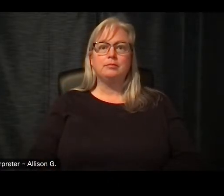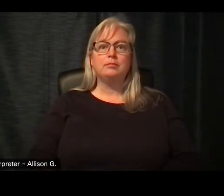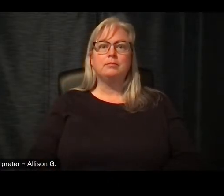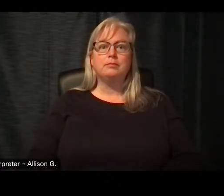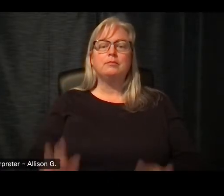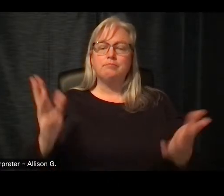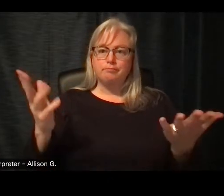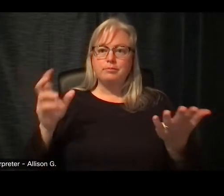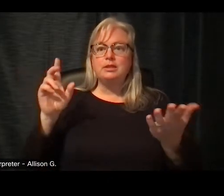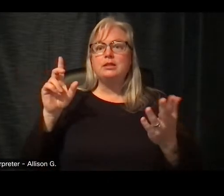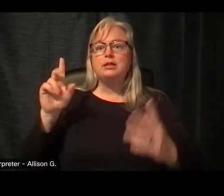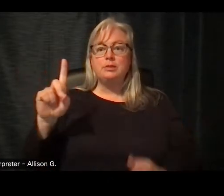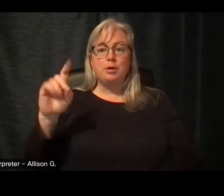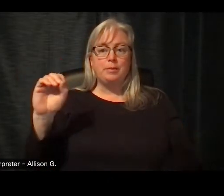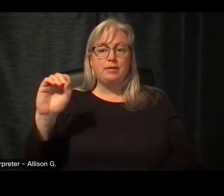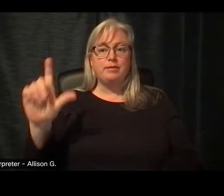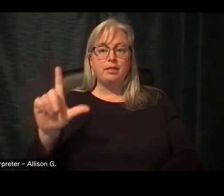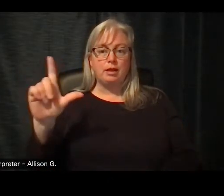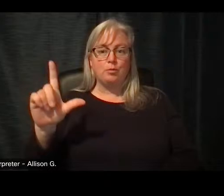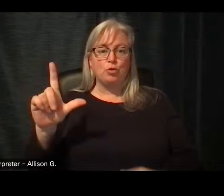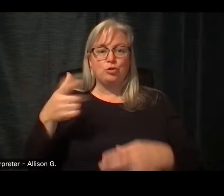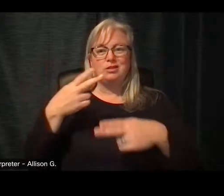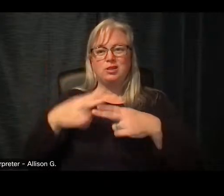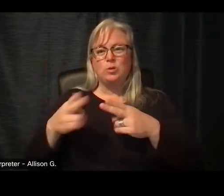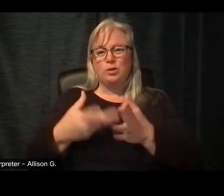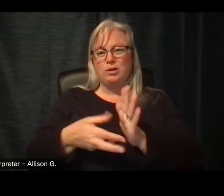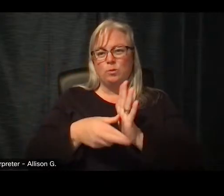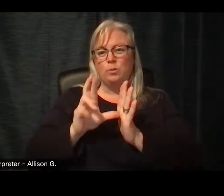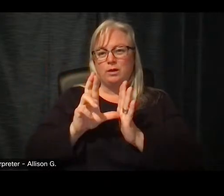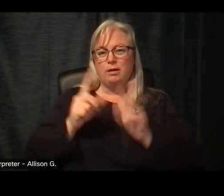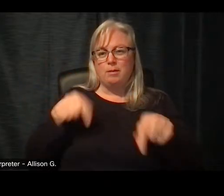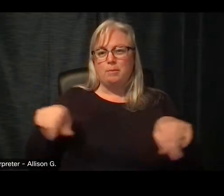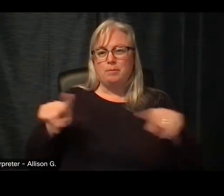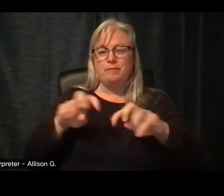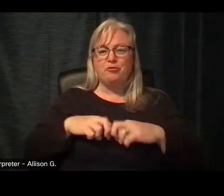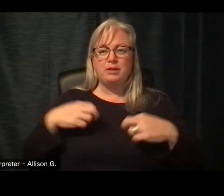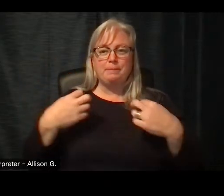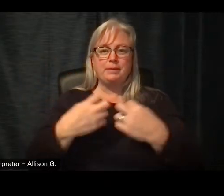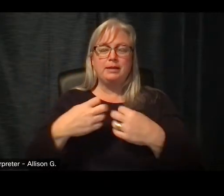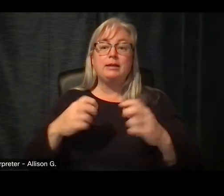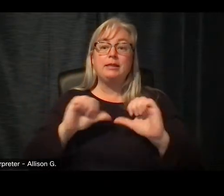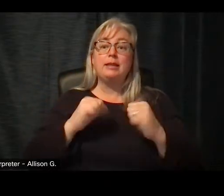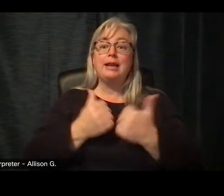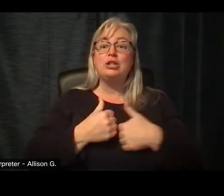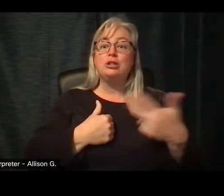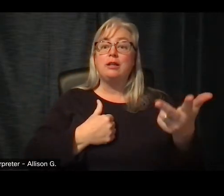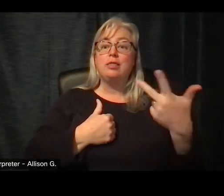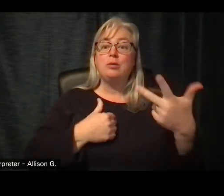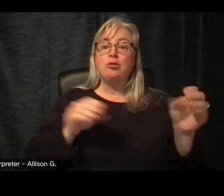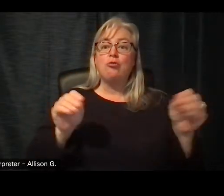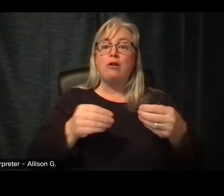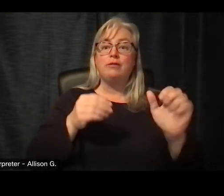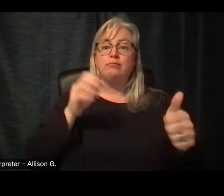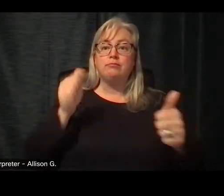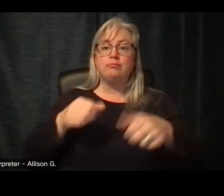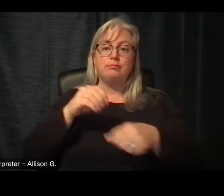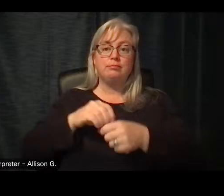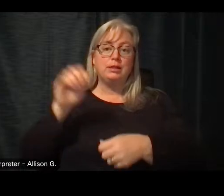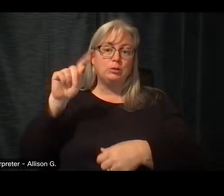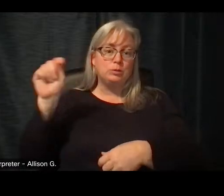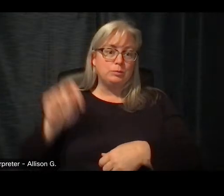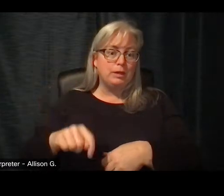All right, so for the Department of Labor, just as a quick recap for this committee, the agency has 3 offices within Topeka, 401 Southwest